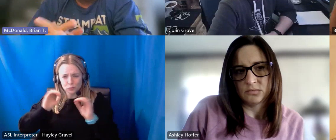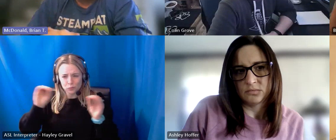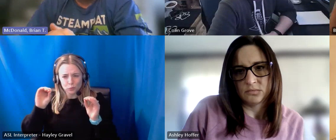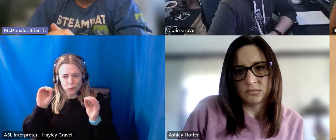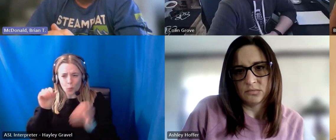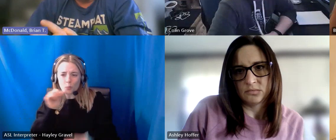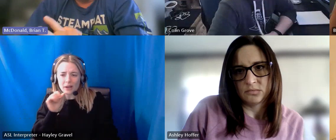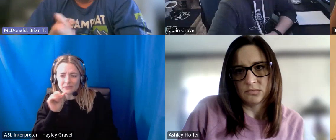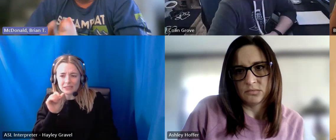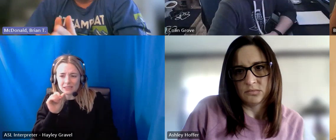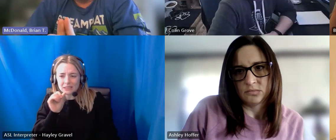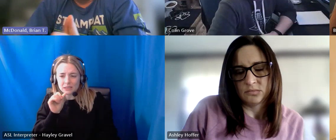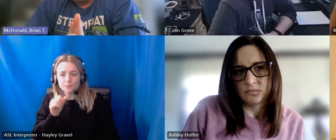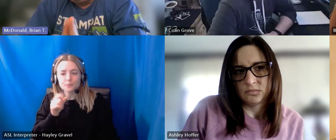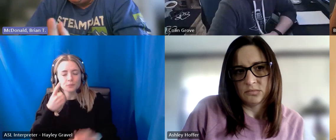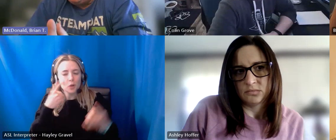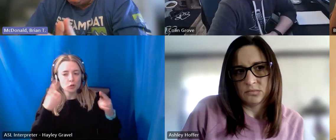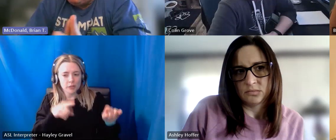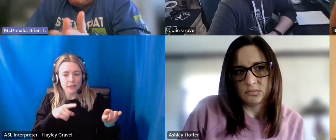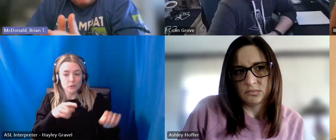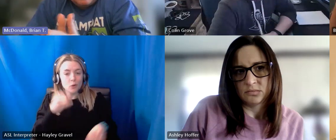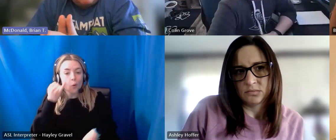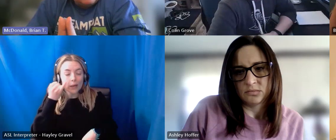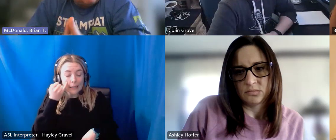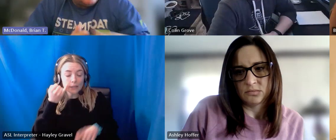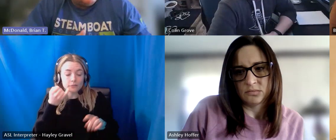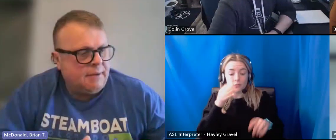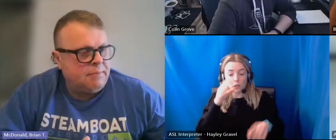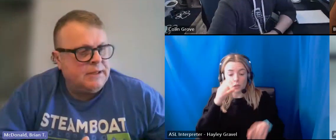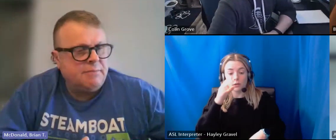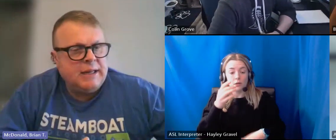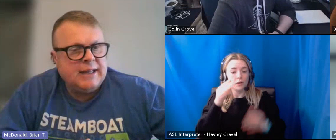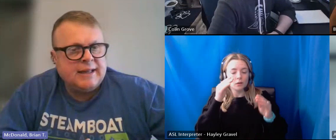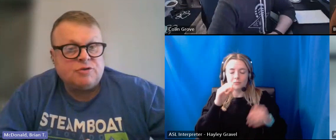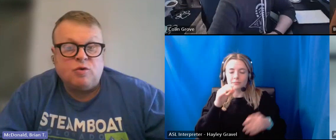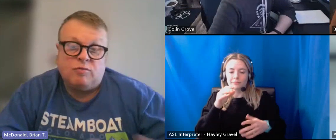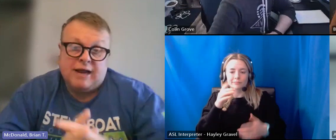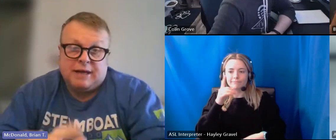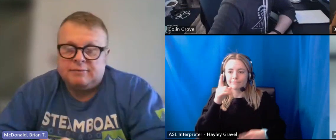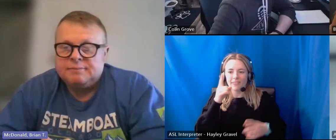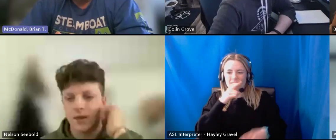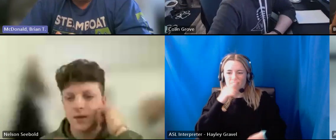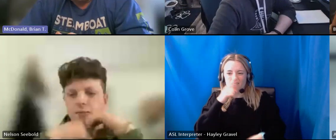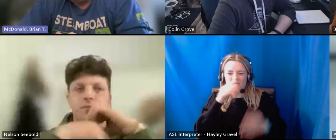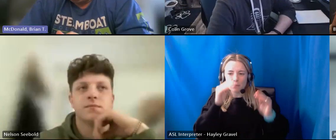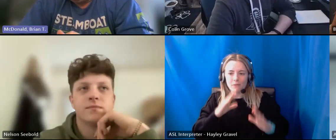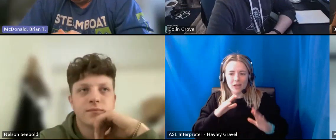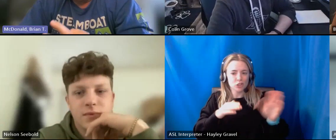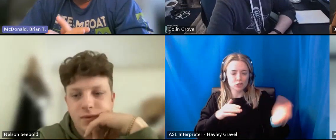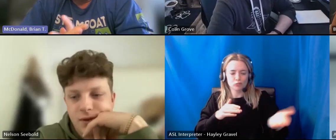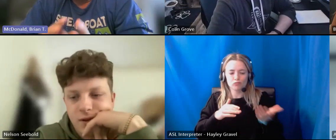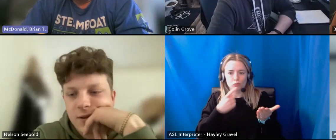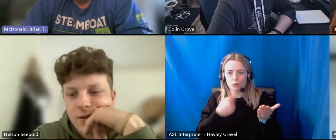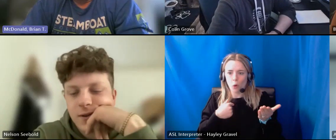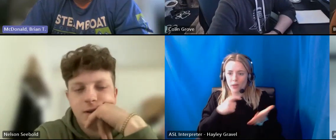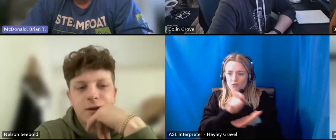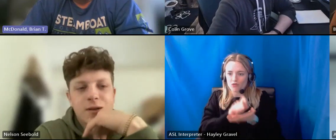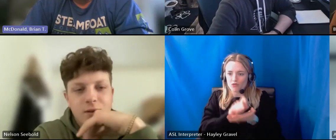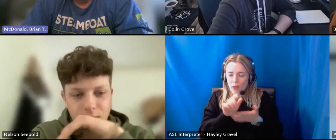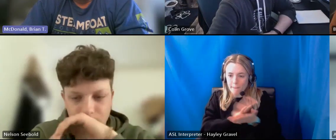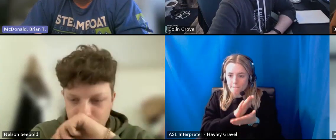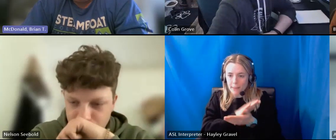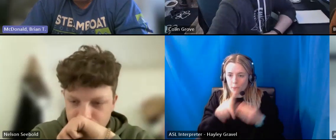So I think what I would do if I were looking at if this were a piece of media that I was going to write about, I would sort of go from